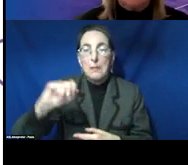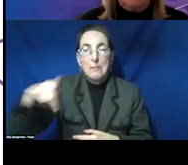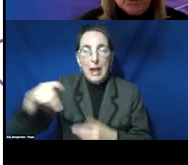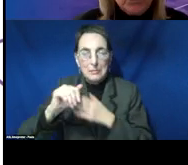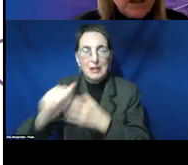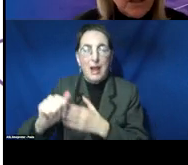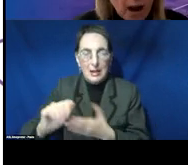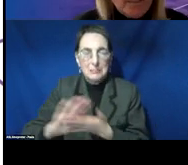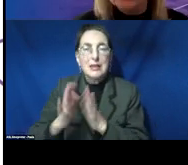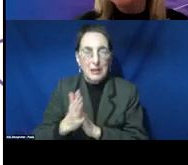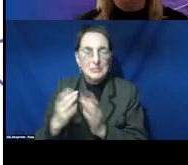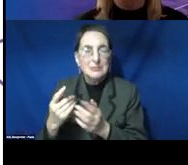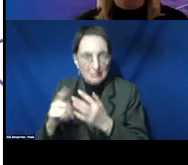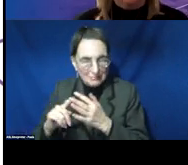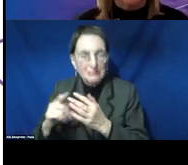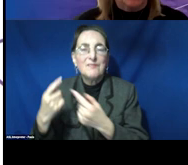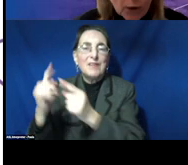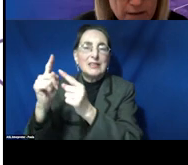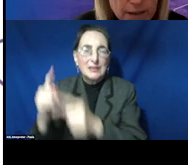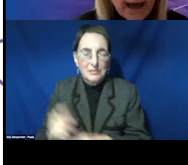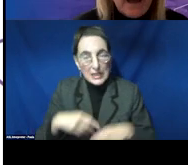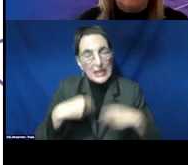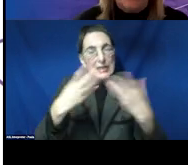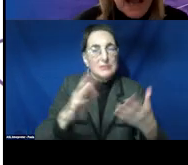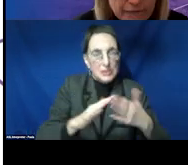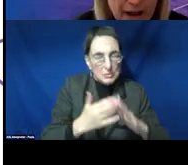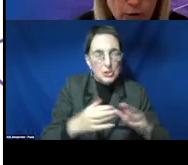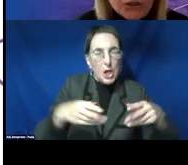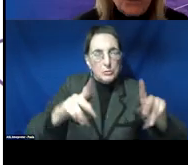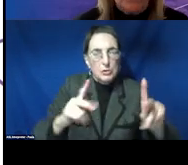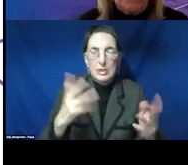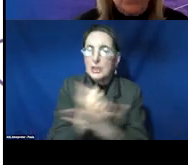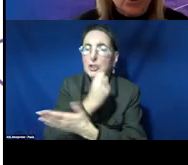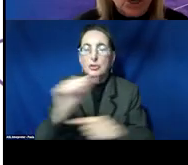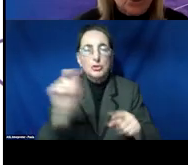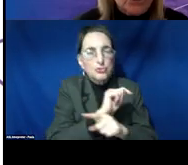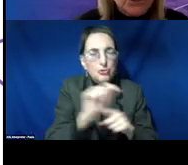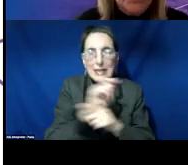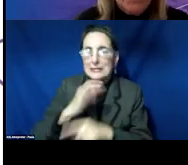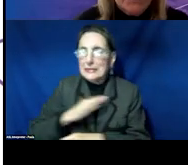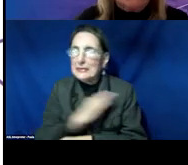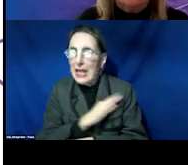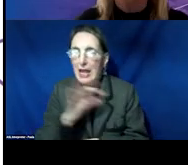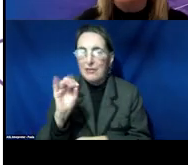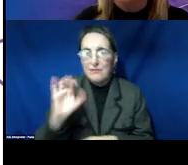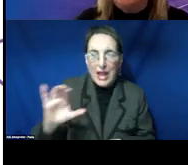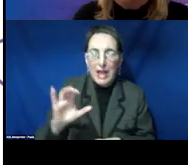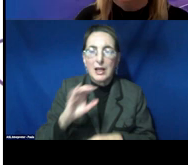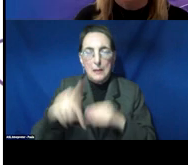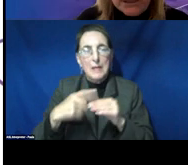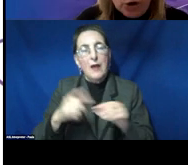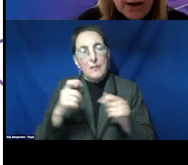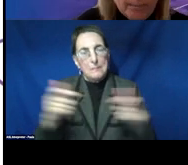the community the opportunity to train staff and faculty on the major changes, and it gives